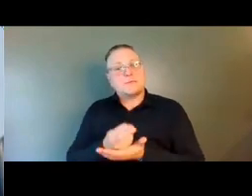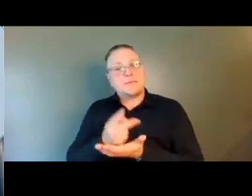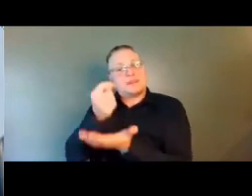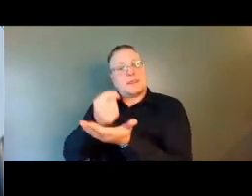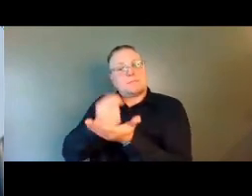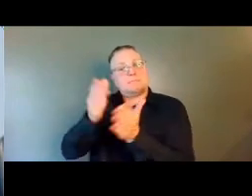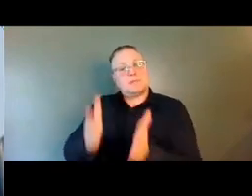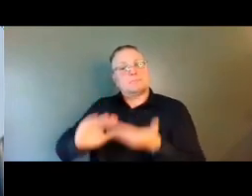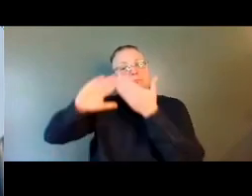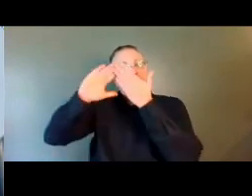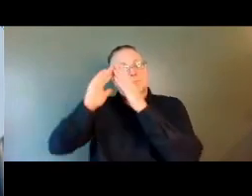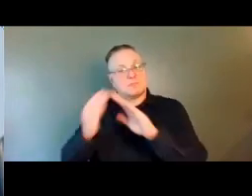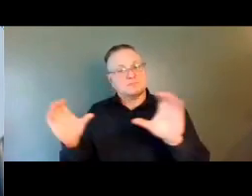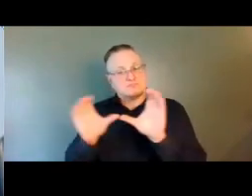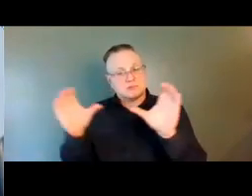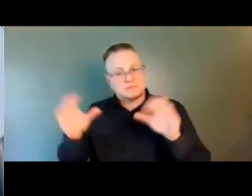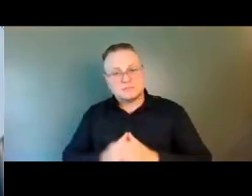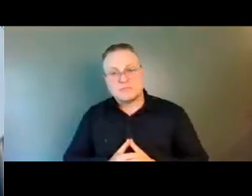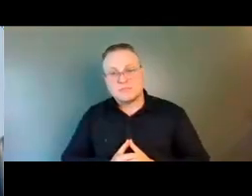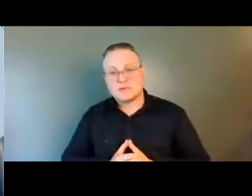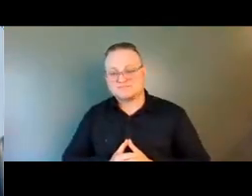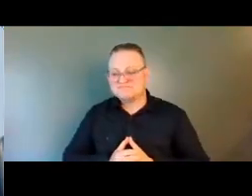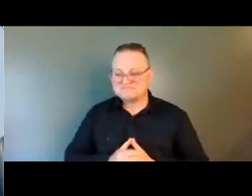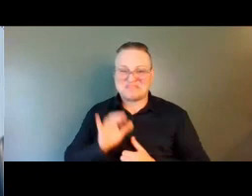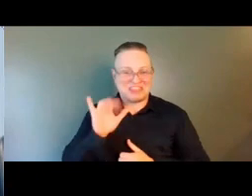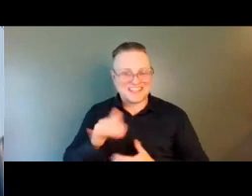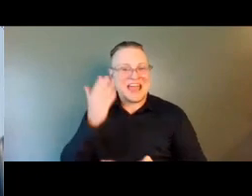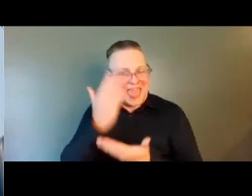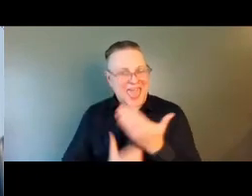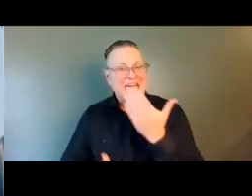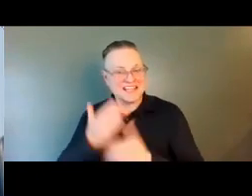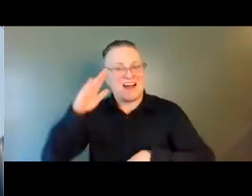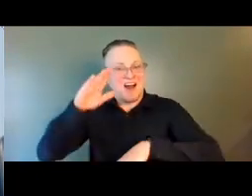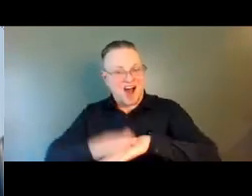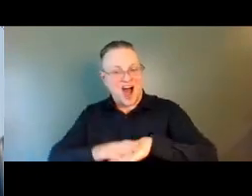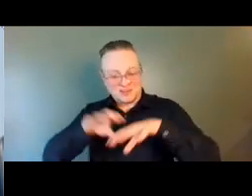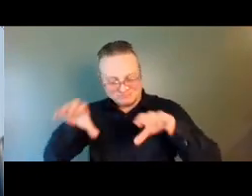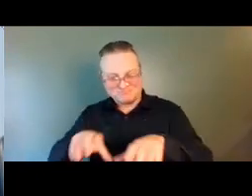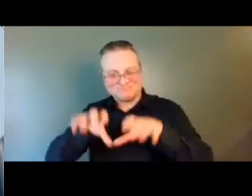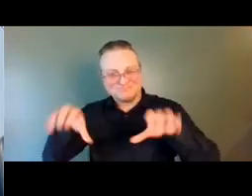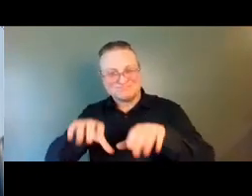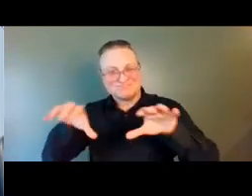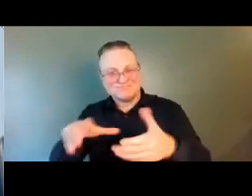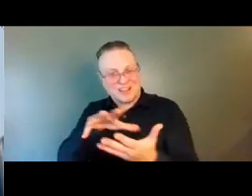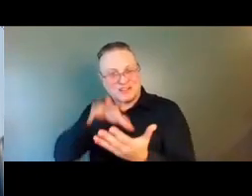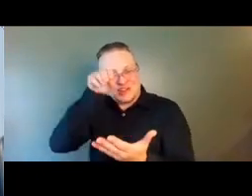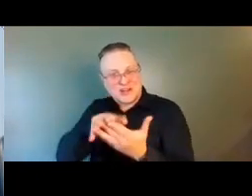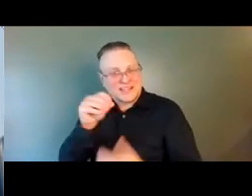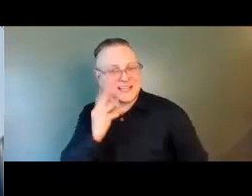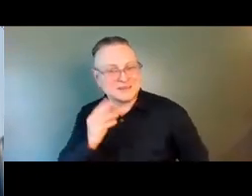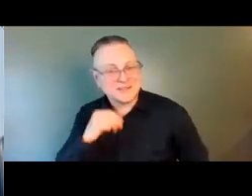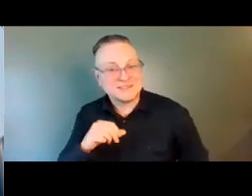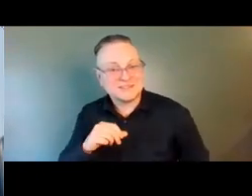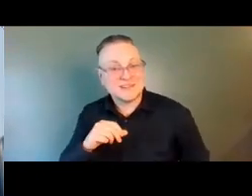I figured, you know, that's a pretty tactile, hands-on kind of learning experience. And while it was, there was